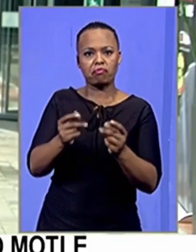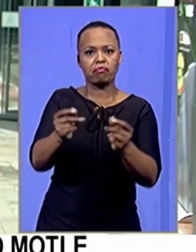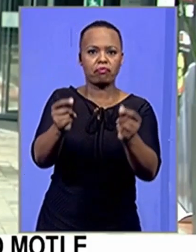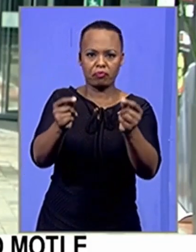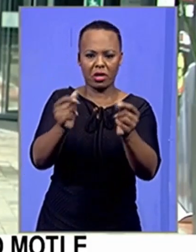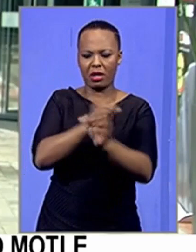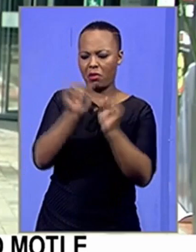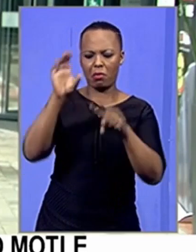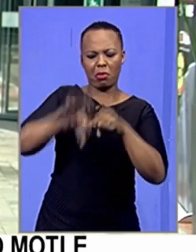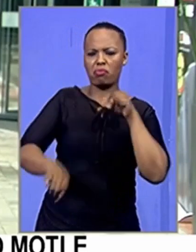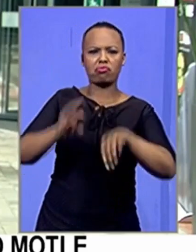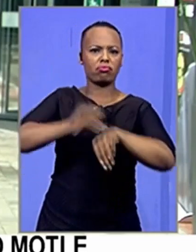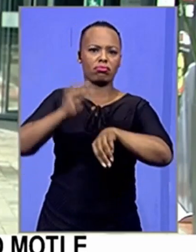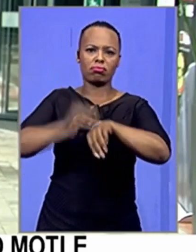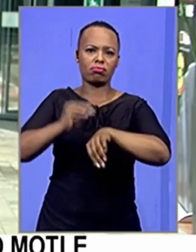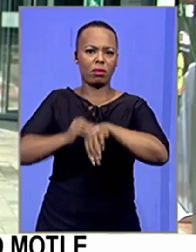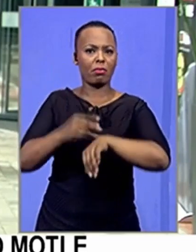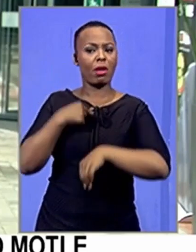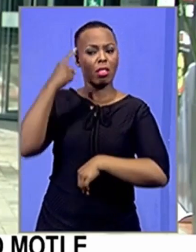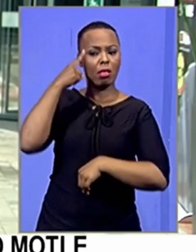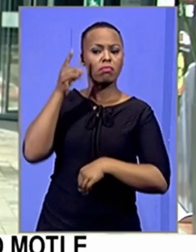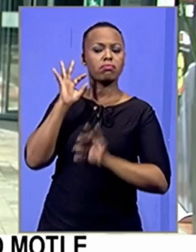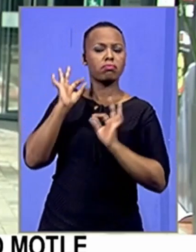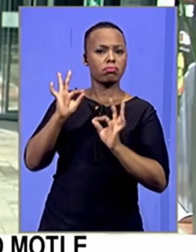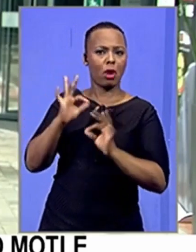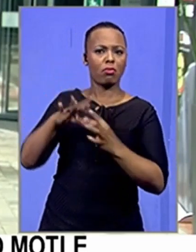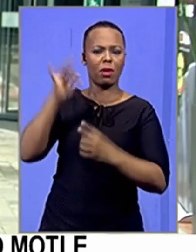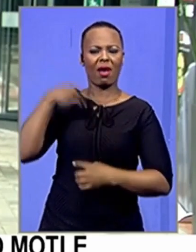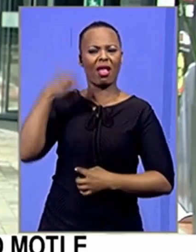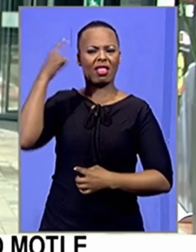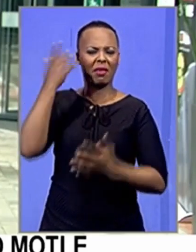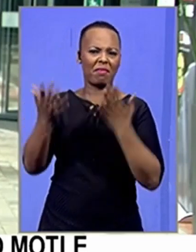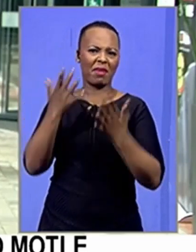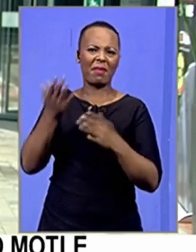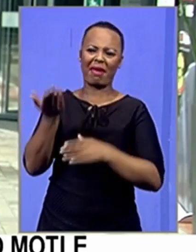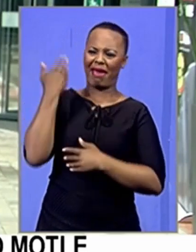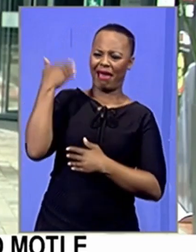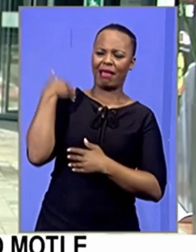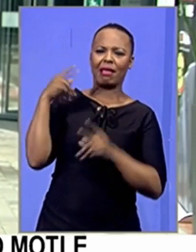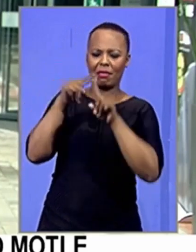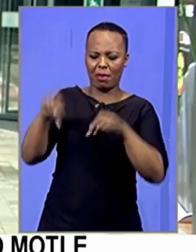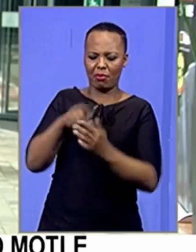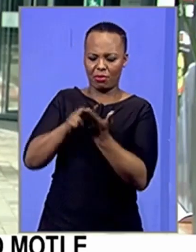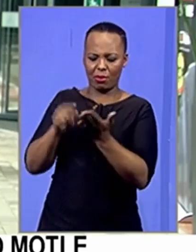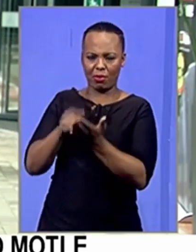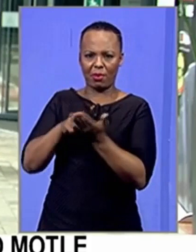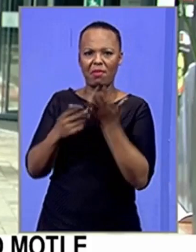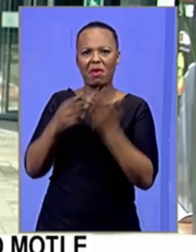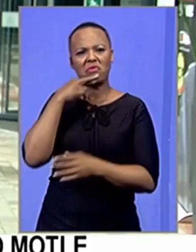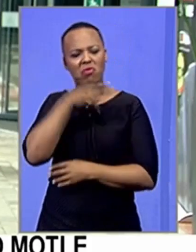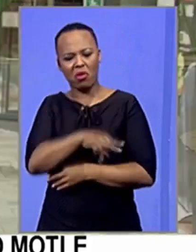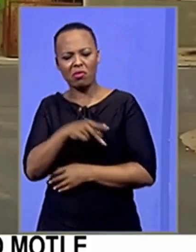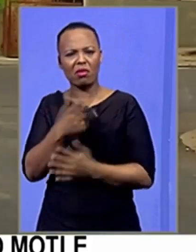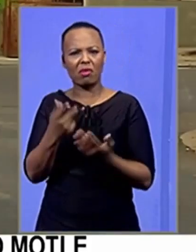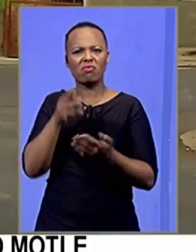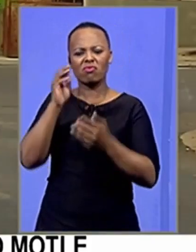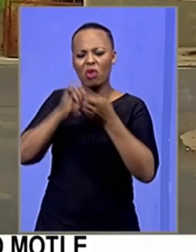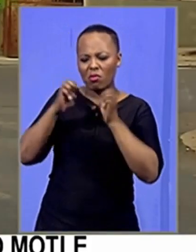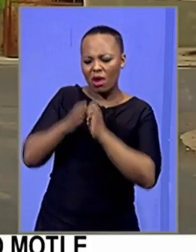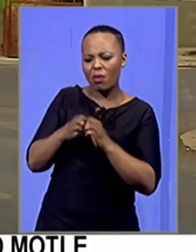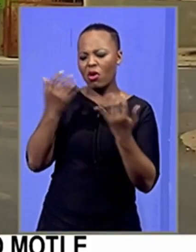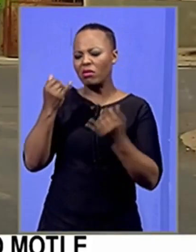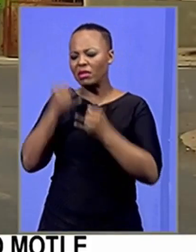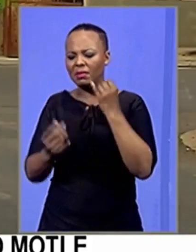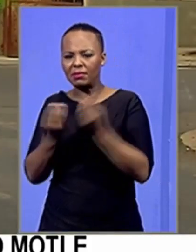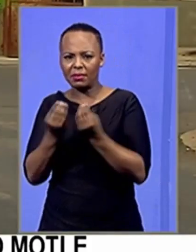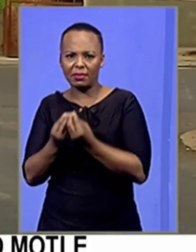anything. In fact, I do think it could be the opposite actually. I think the previous meters could have been faulty or there could have been an issue that we've